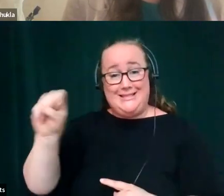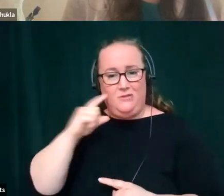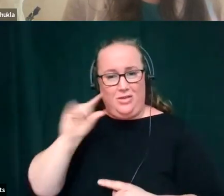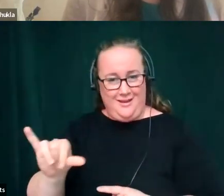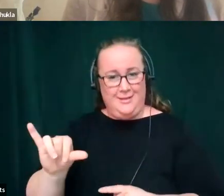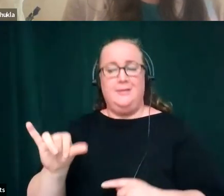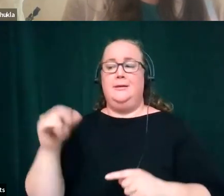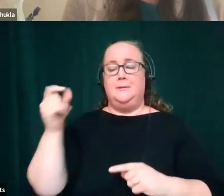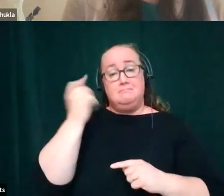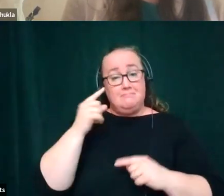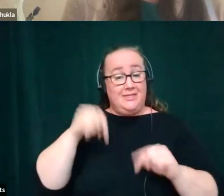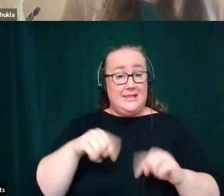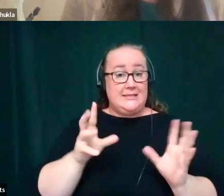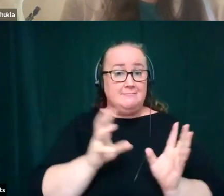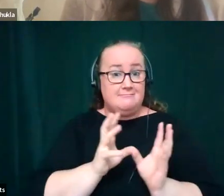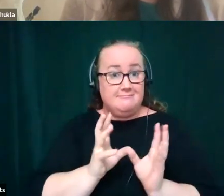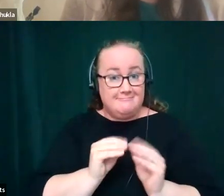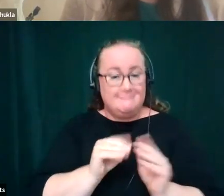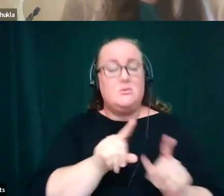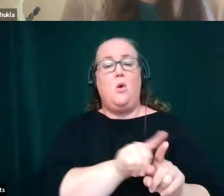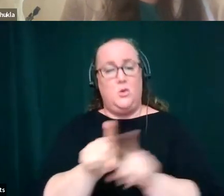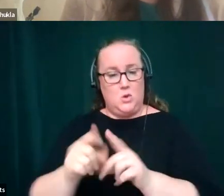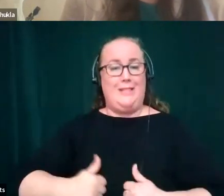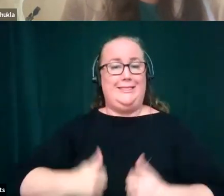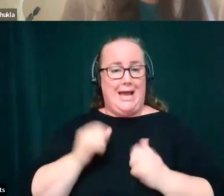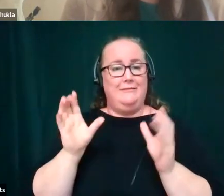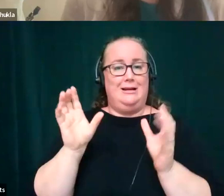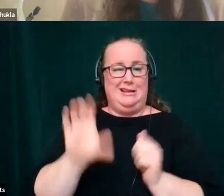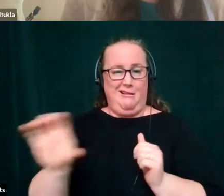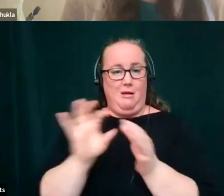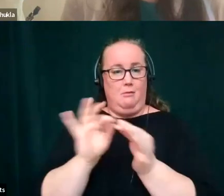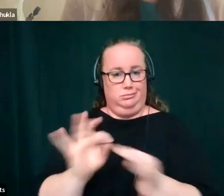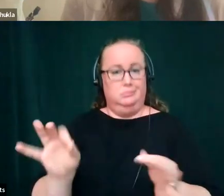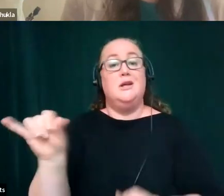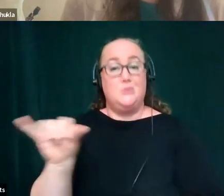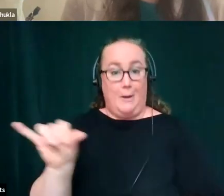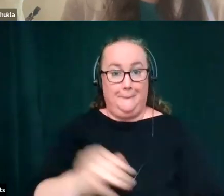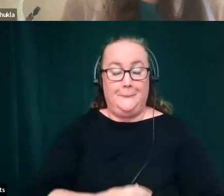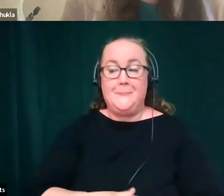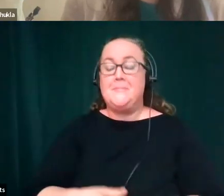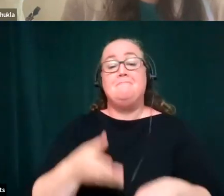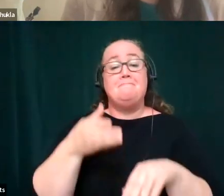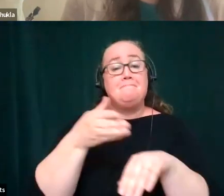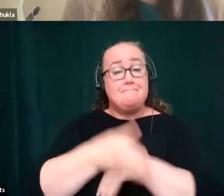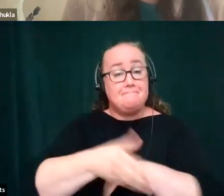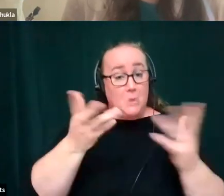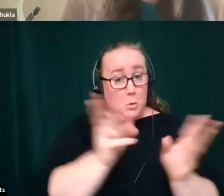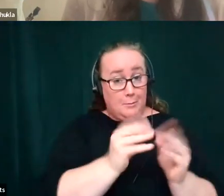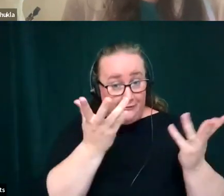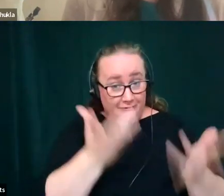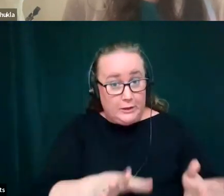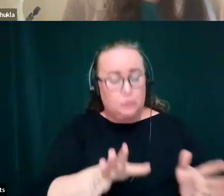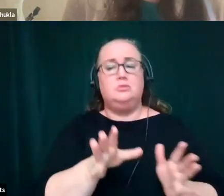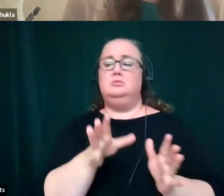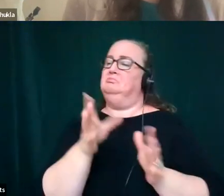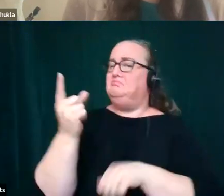is also has live closed captioning. After the webinar is over in the next few days, we